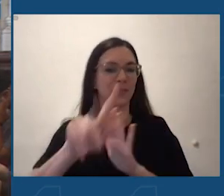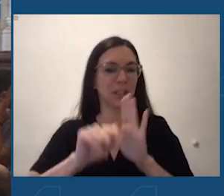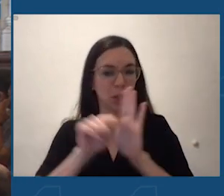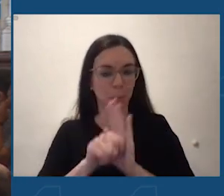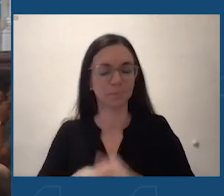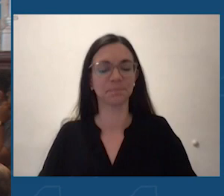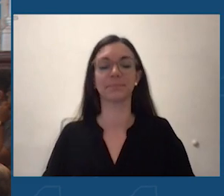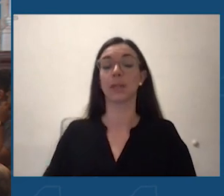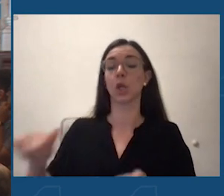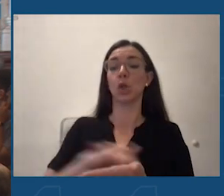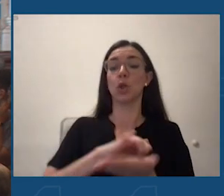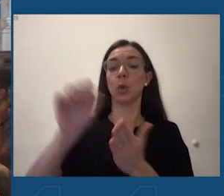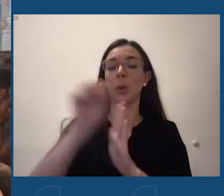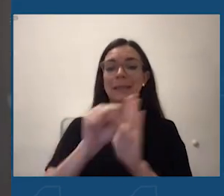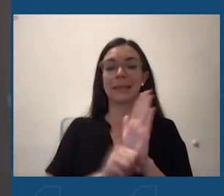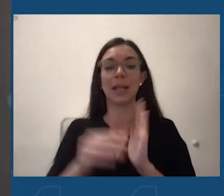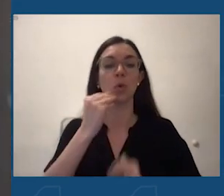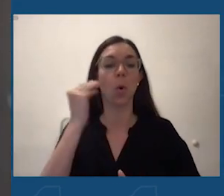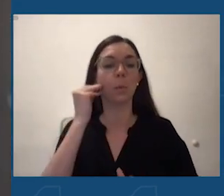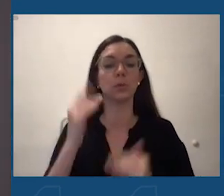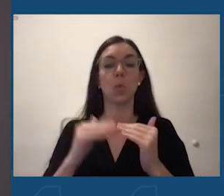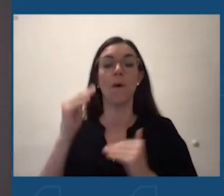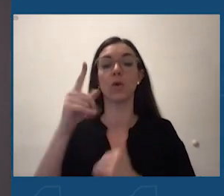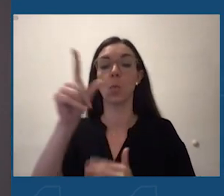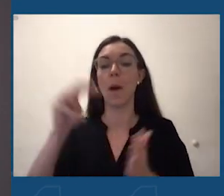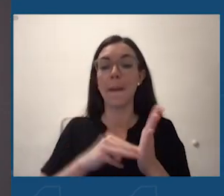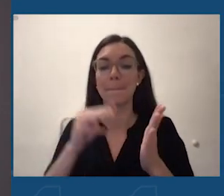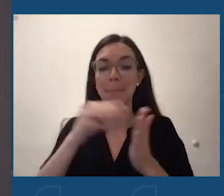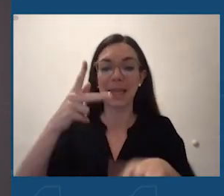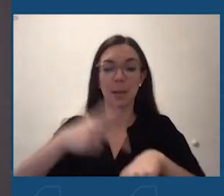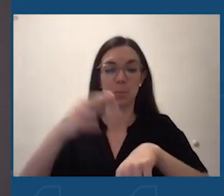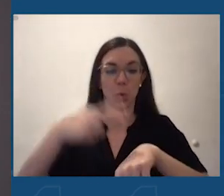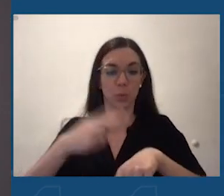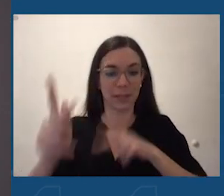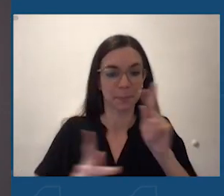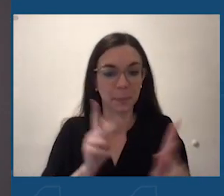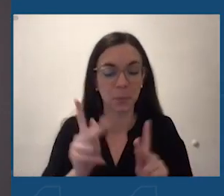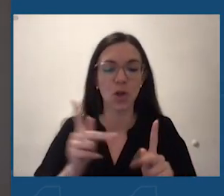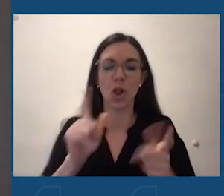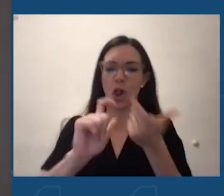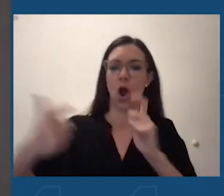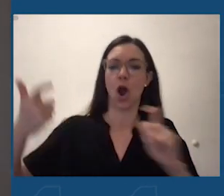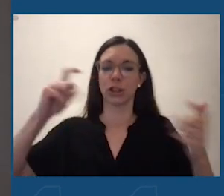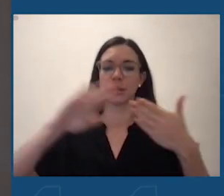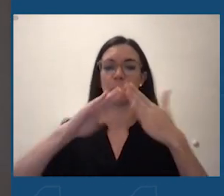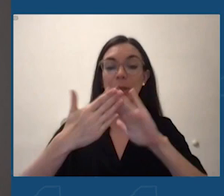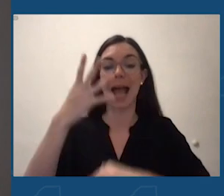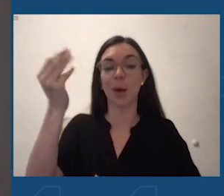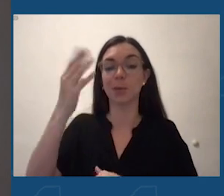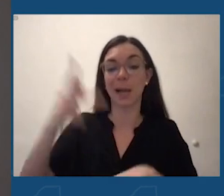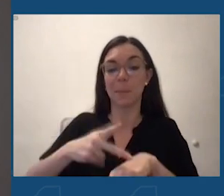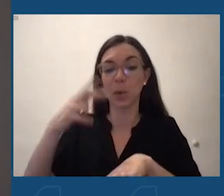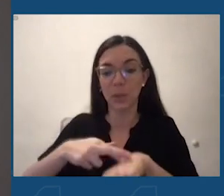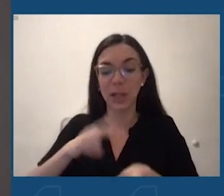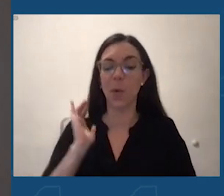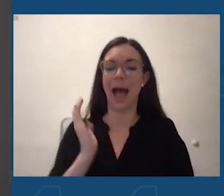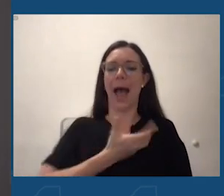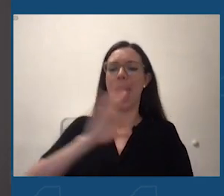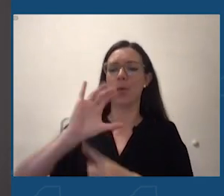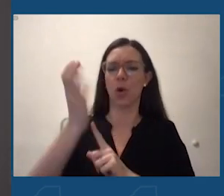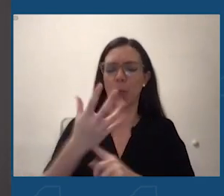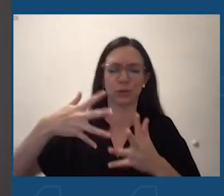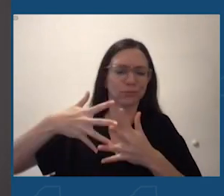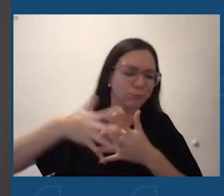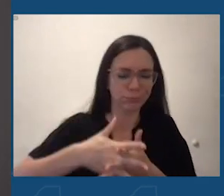State is home to over 1 million Puerto Ricans. The largest community outside of Puerto Rico. Our culture is deeply ingrained.